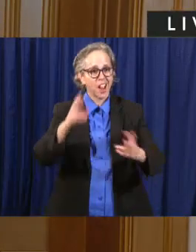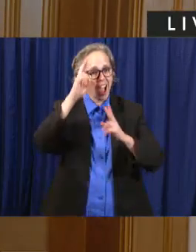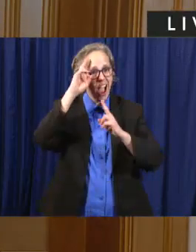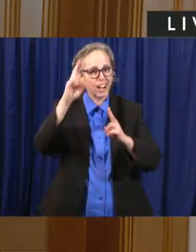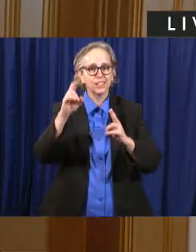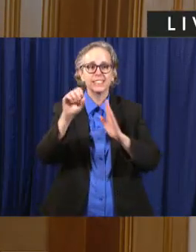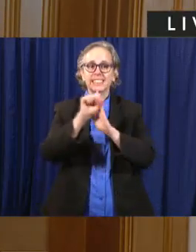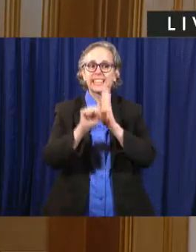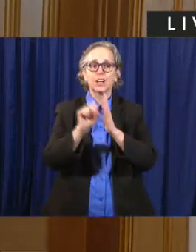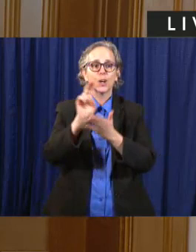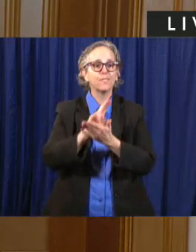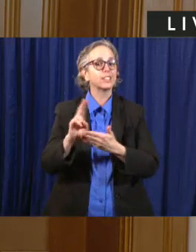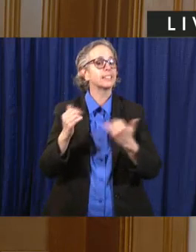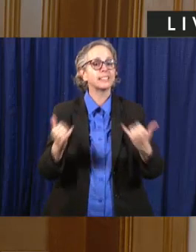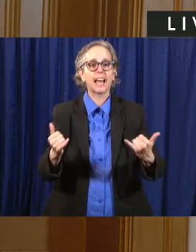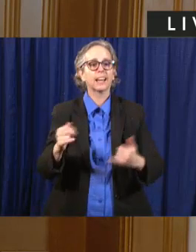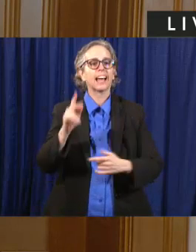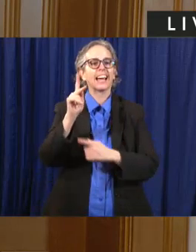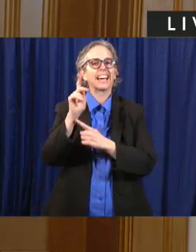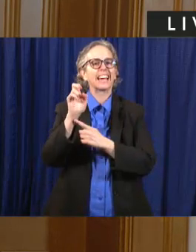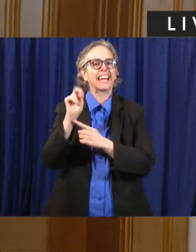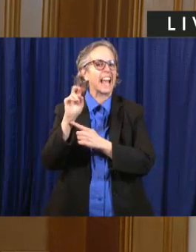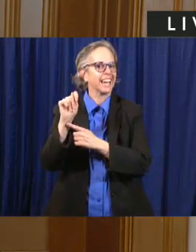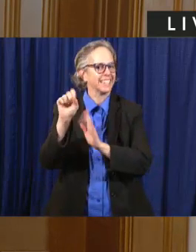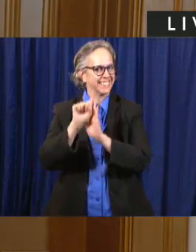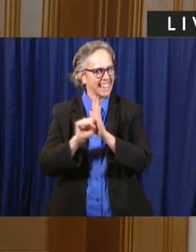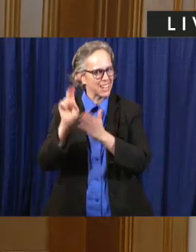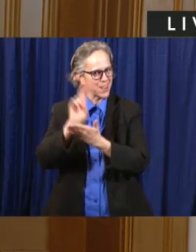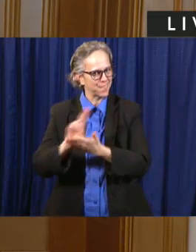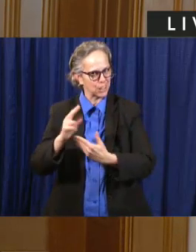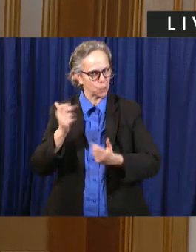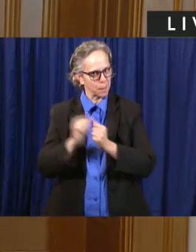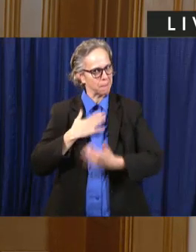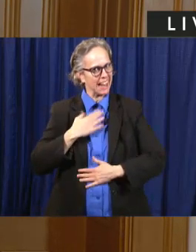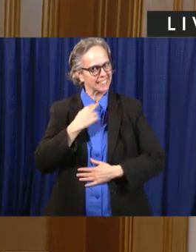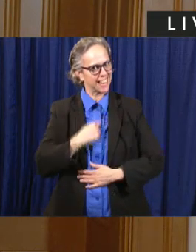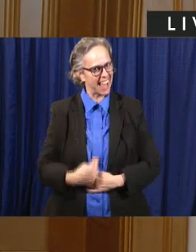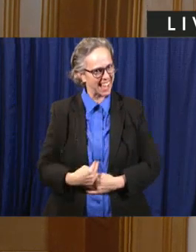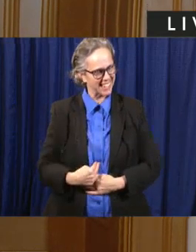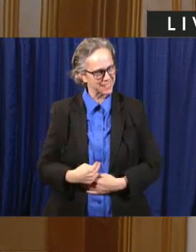State flag on today, tie on today, and